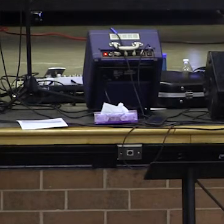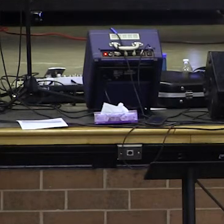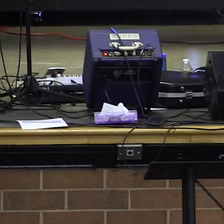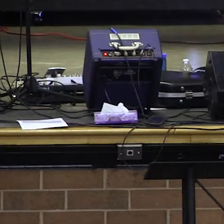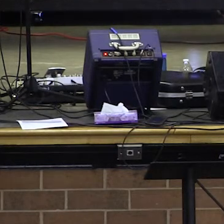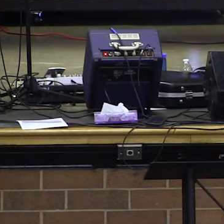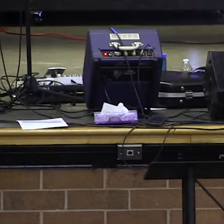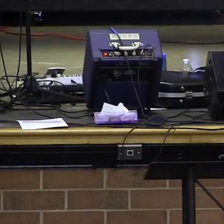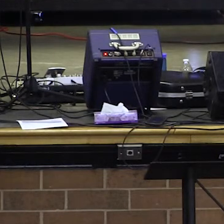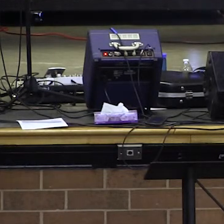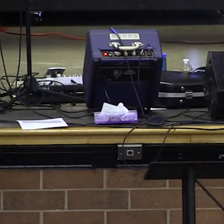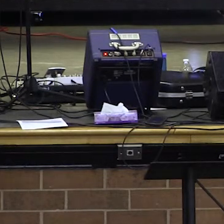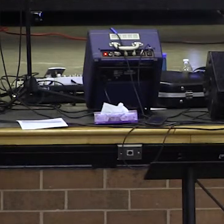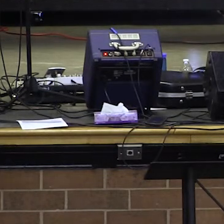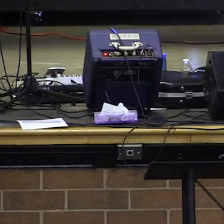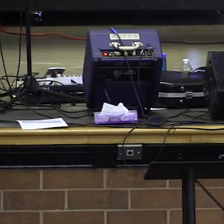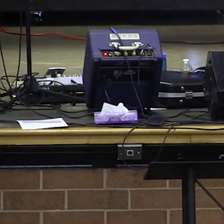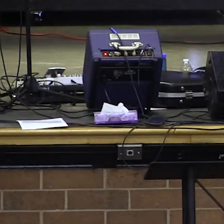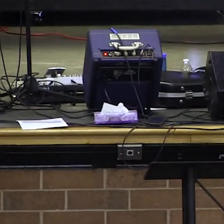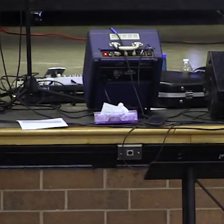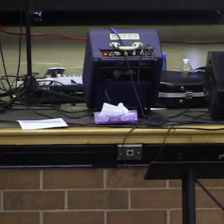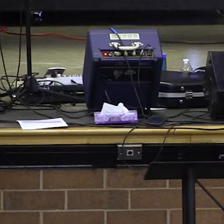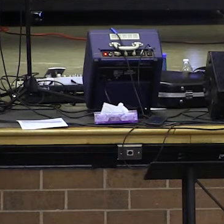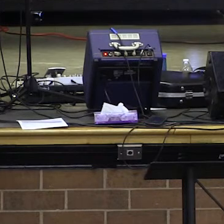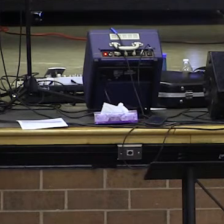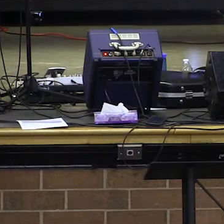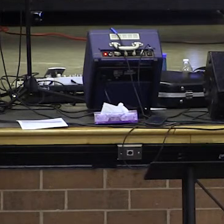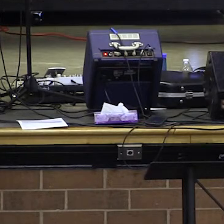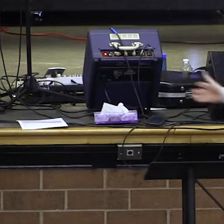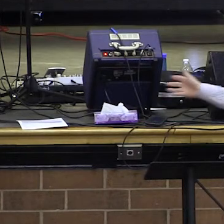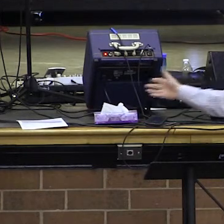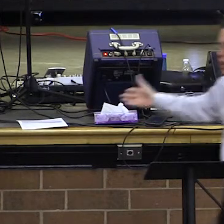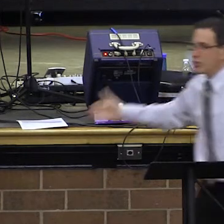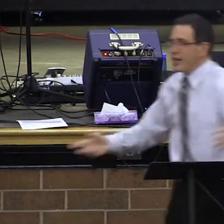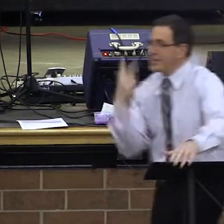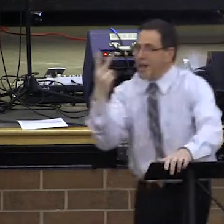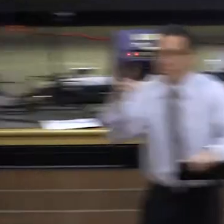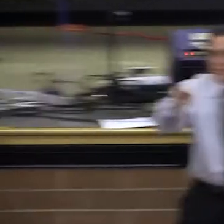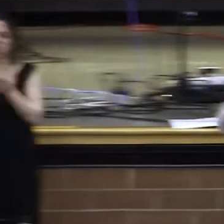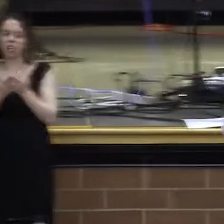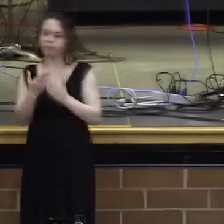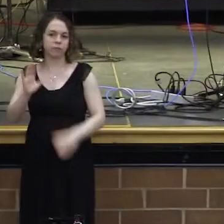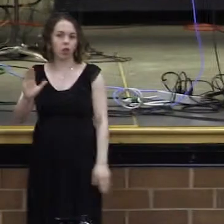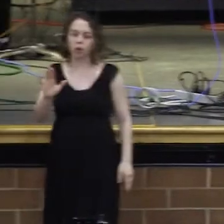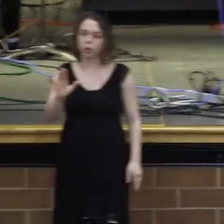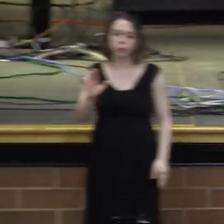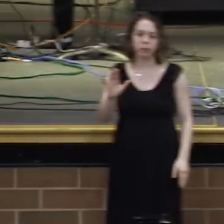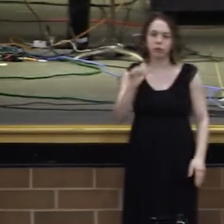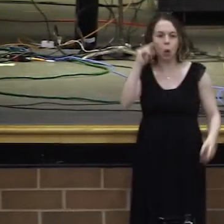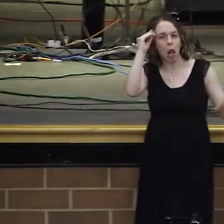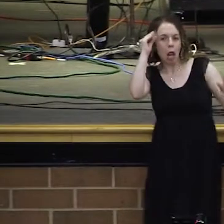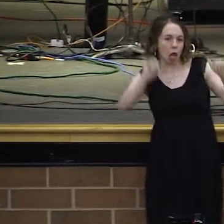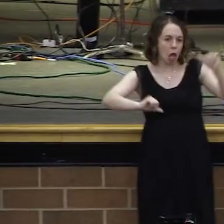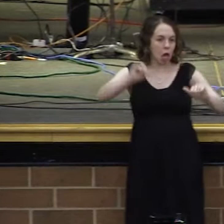I call you to the blood of Christ I call you to Jesus and say father be honest with God he knows already he's got piercing eyes